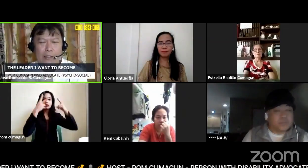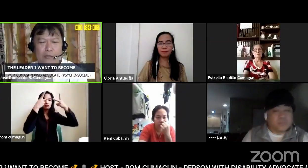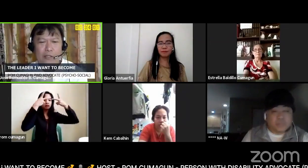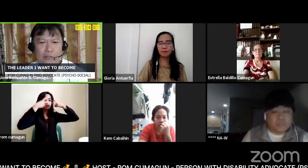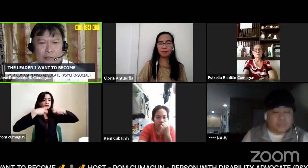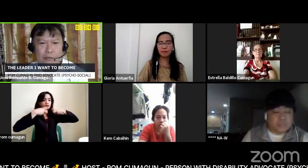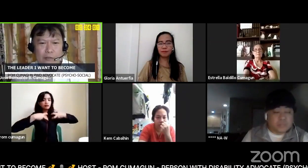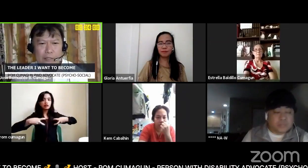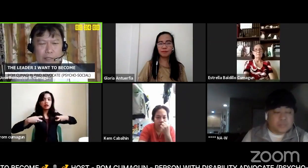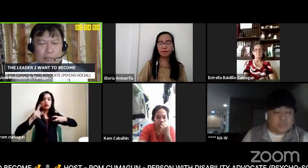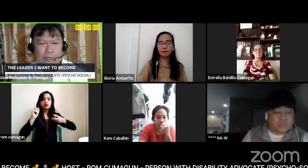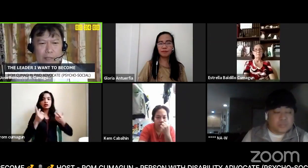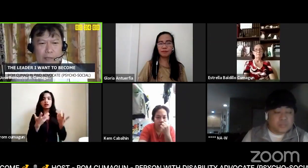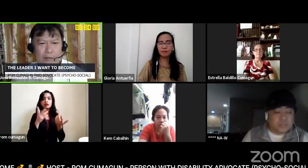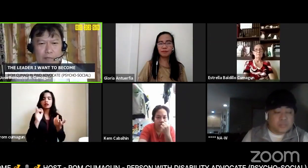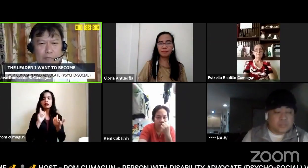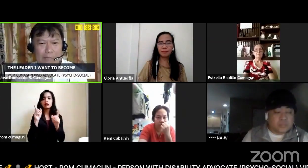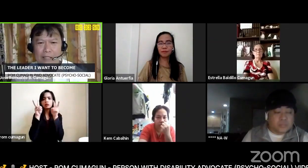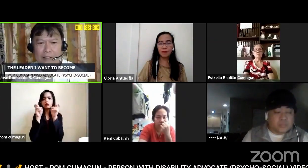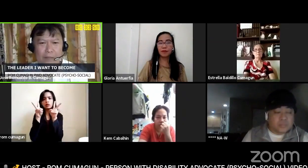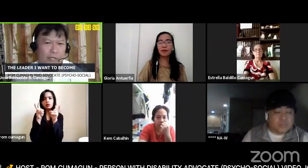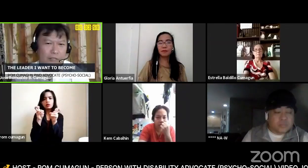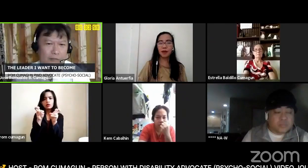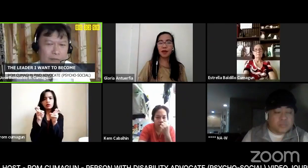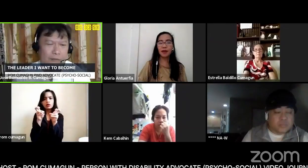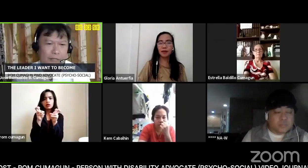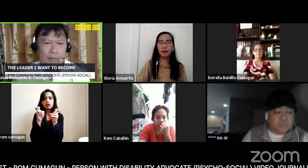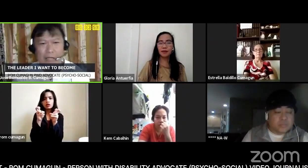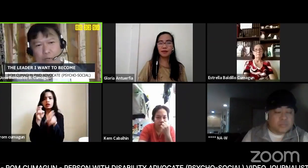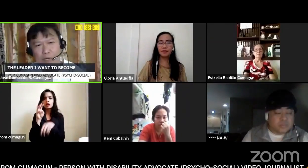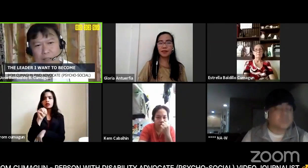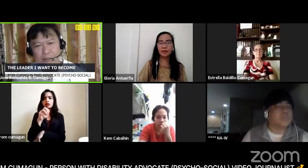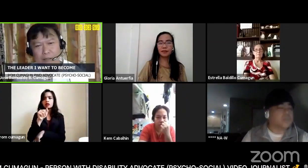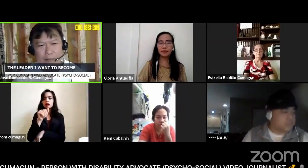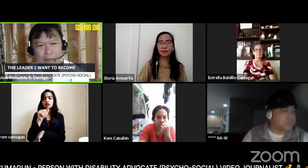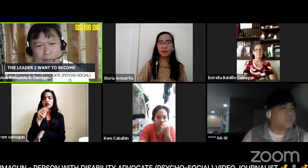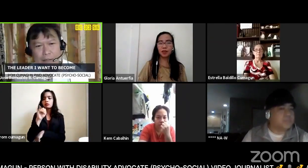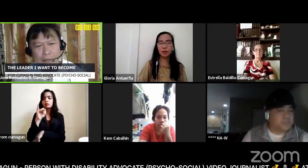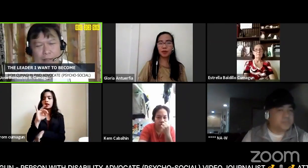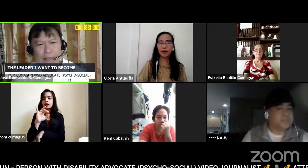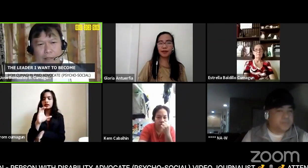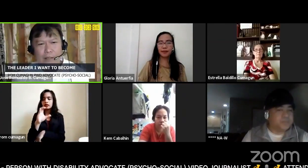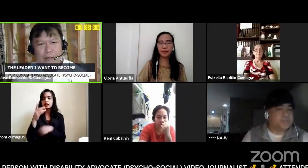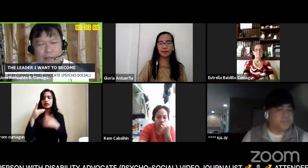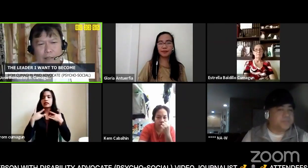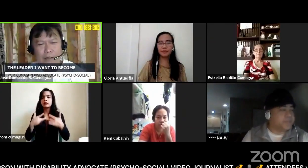a condition called manic depressive, okay, bipolar.